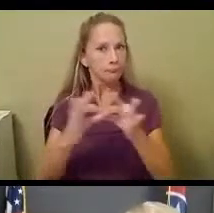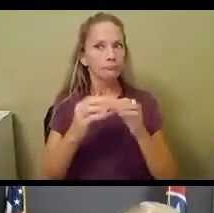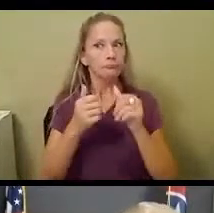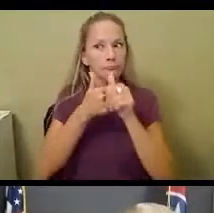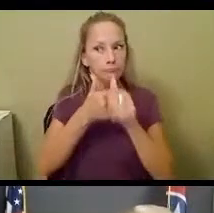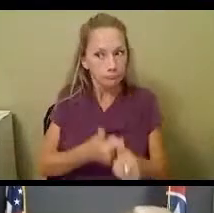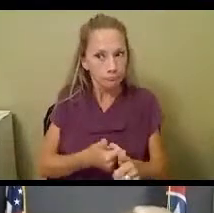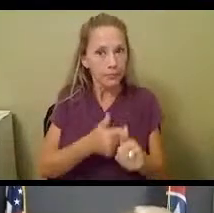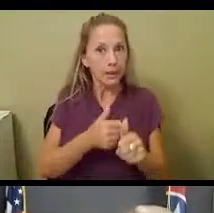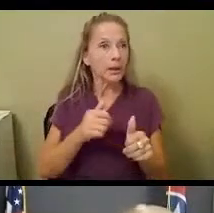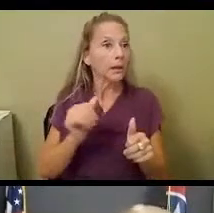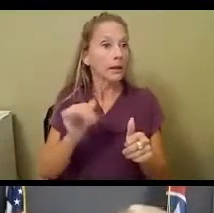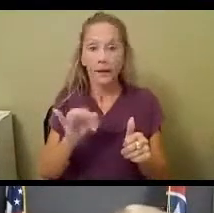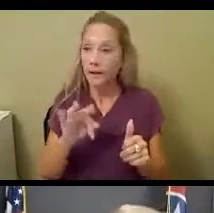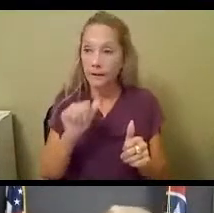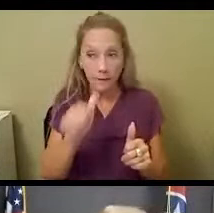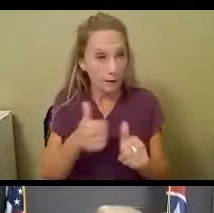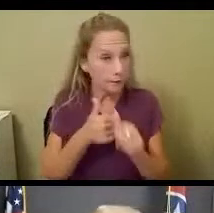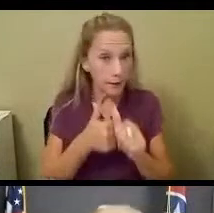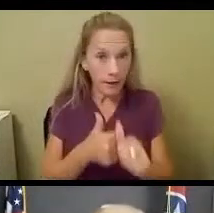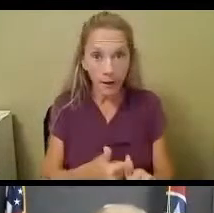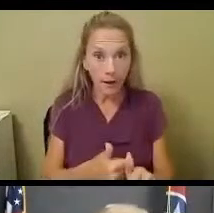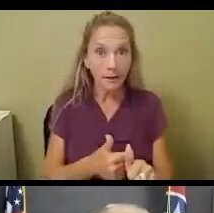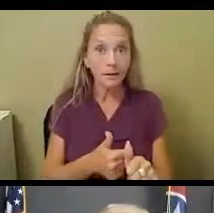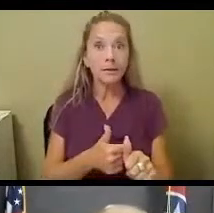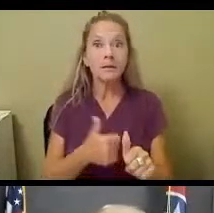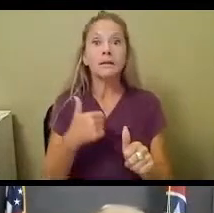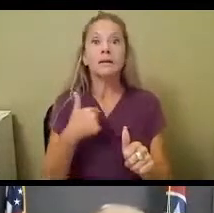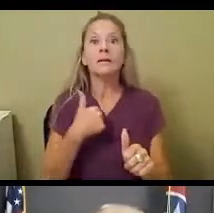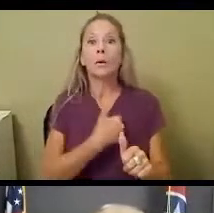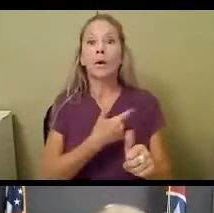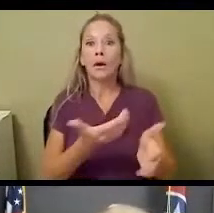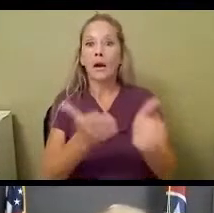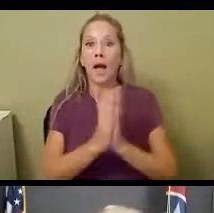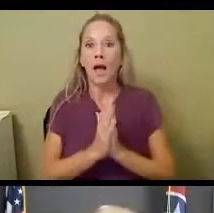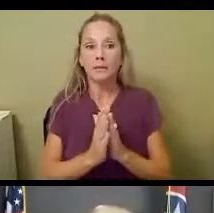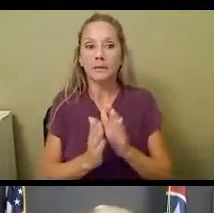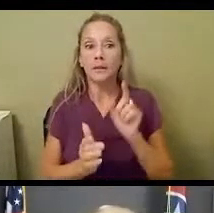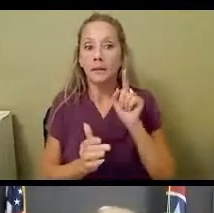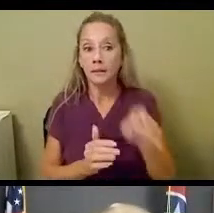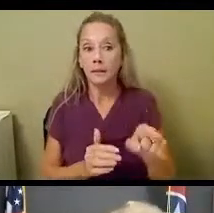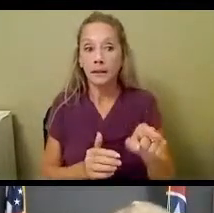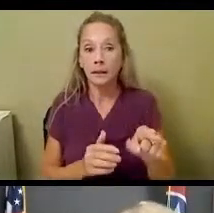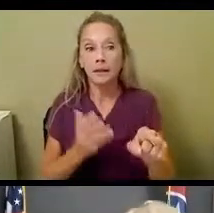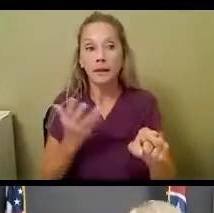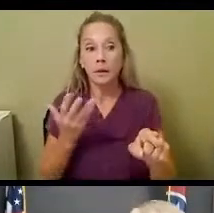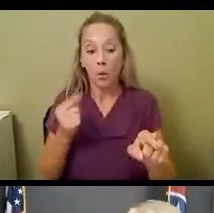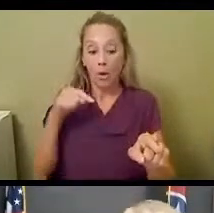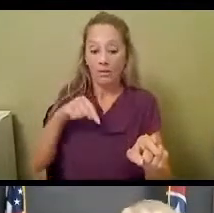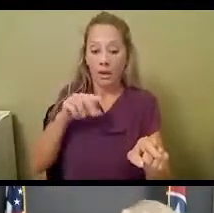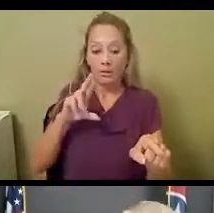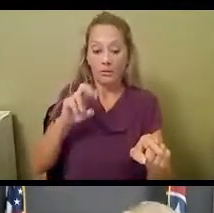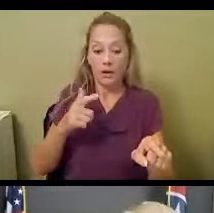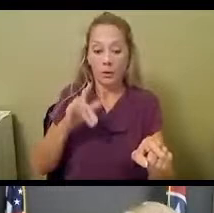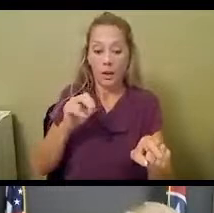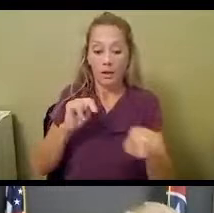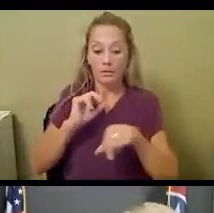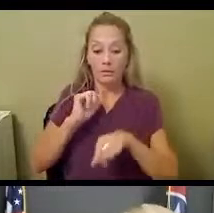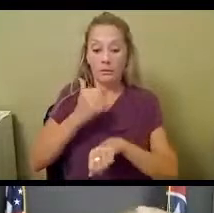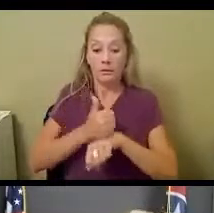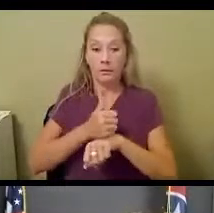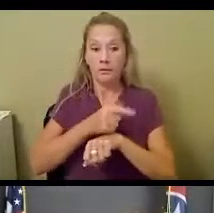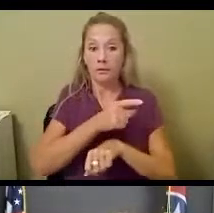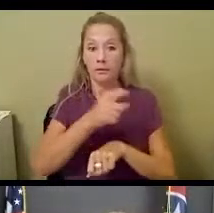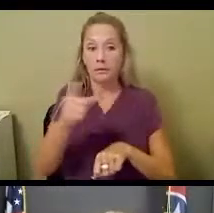if not, then we're asking for whatever regulations that are in place or will be in place to be